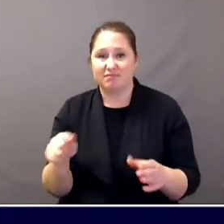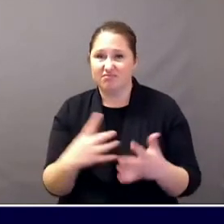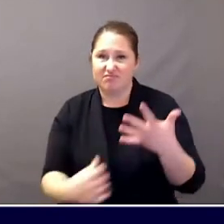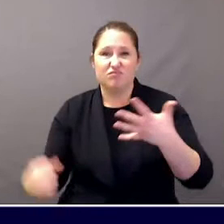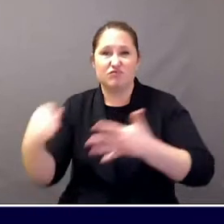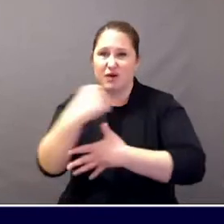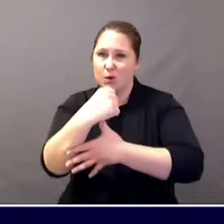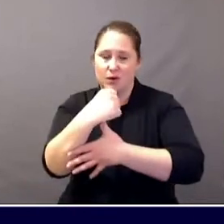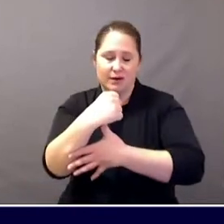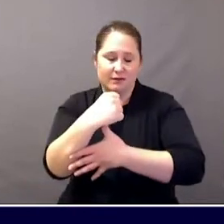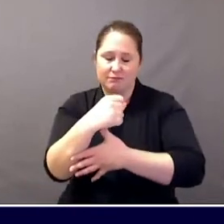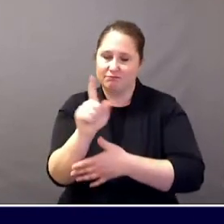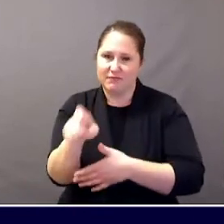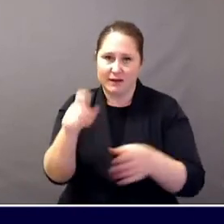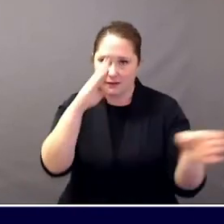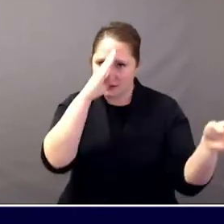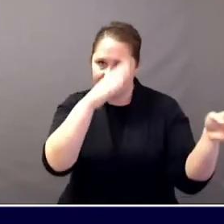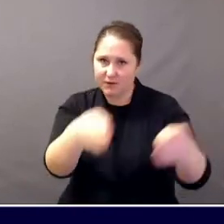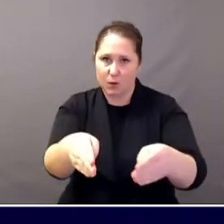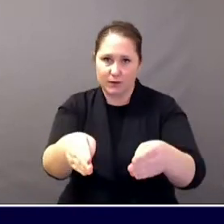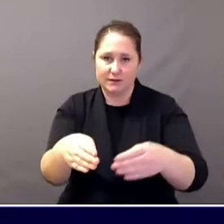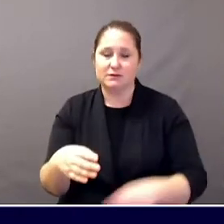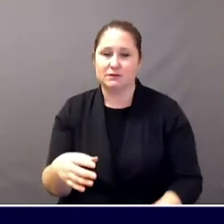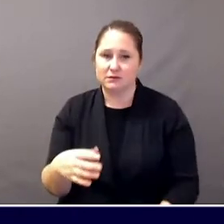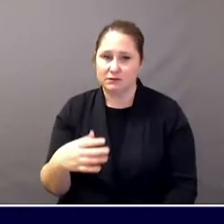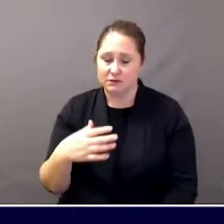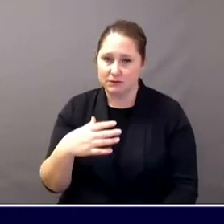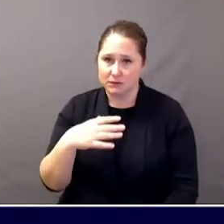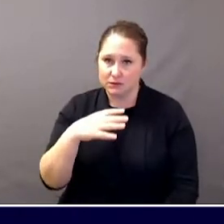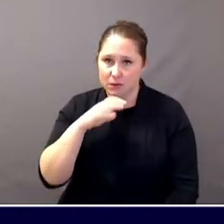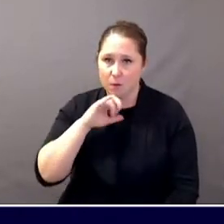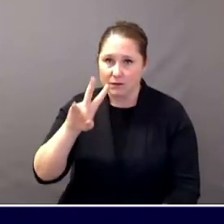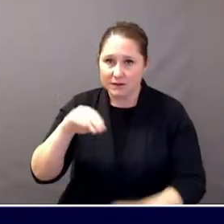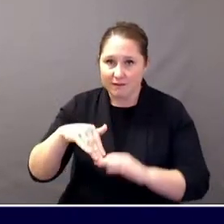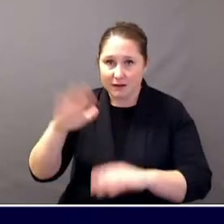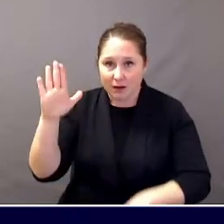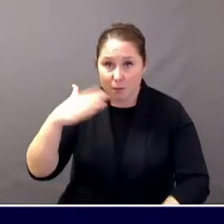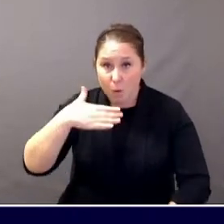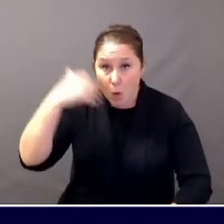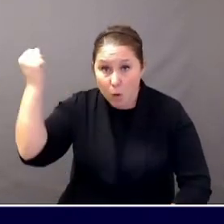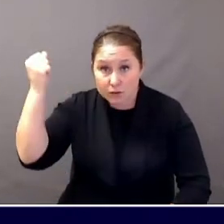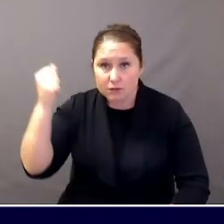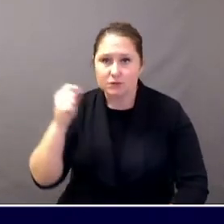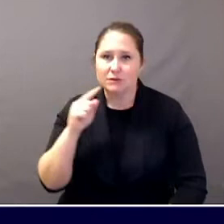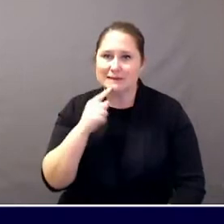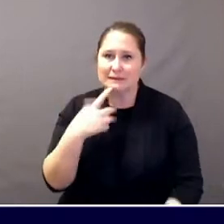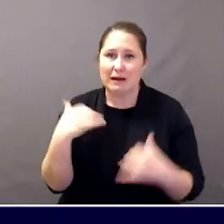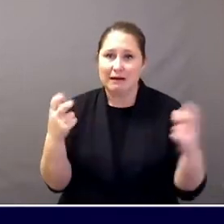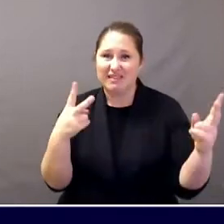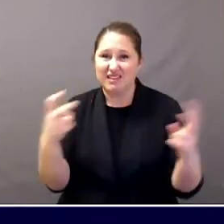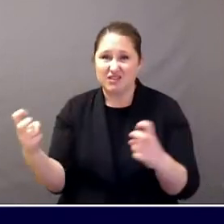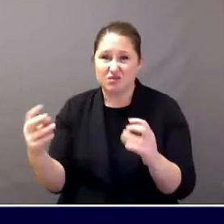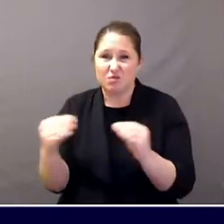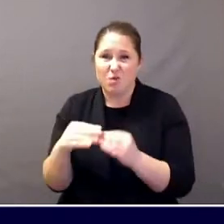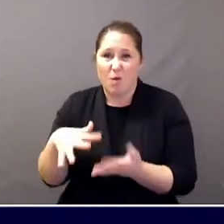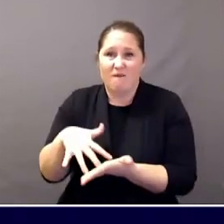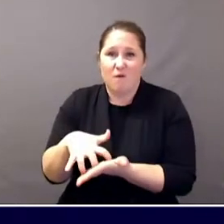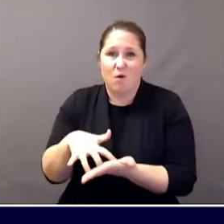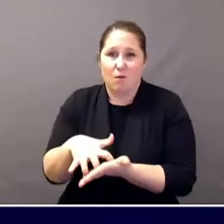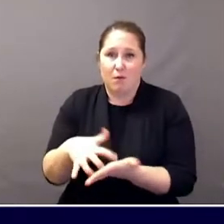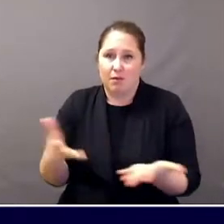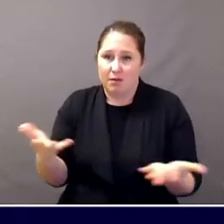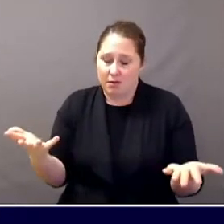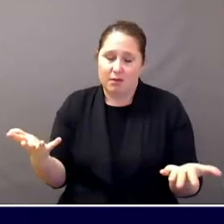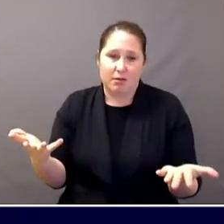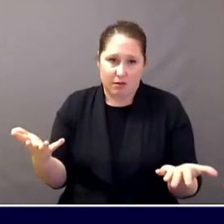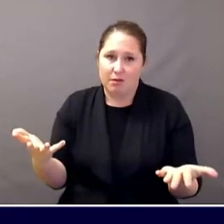Maine right now, is those who are older and those with serious underlying conditions that make them more vulnerable. no matter what